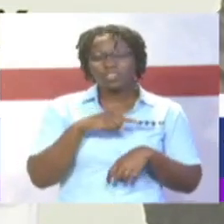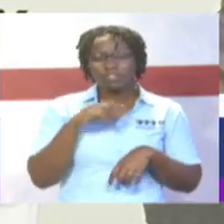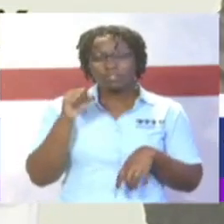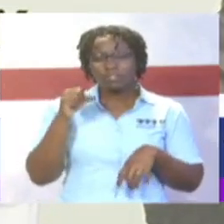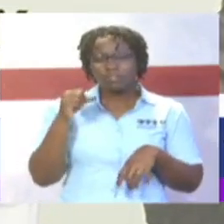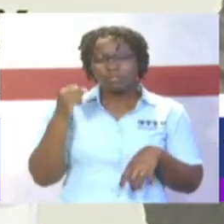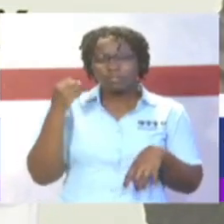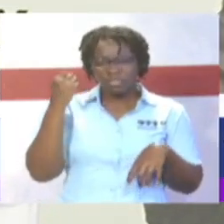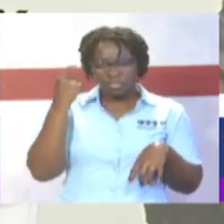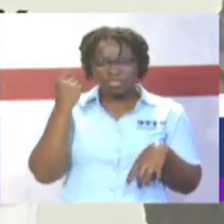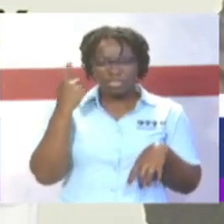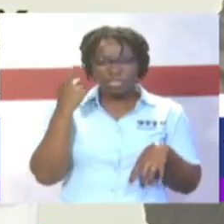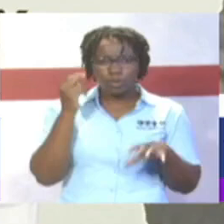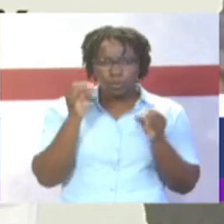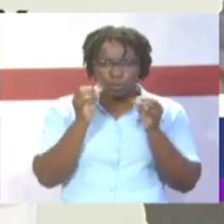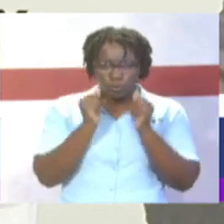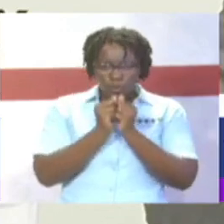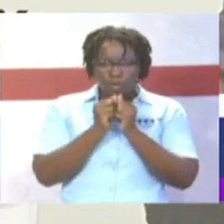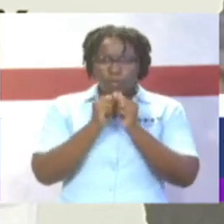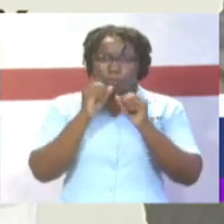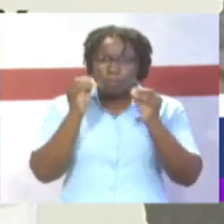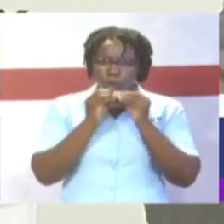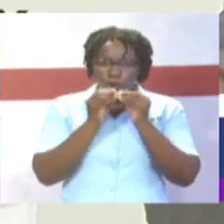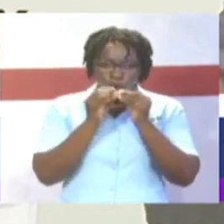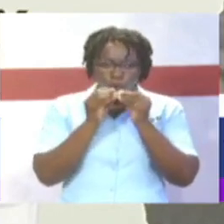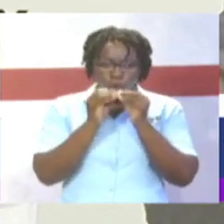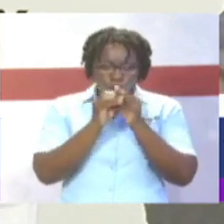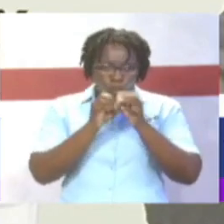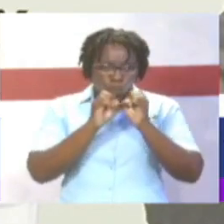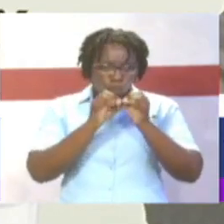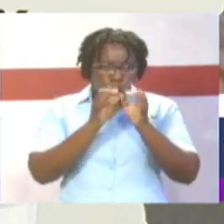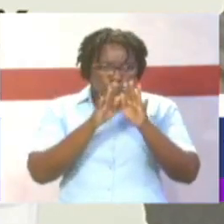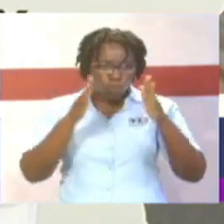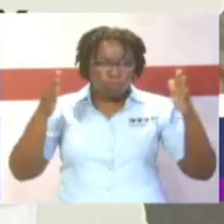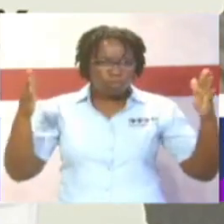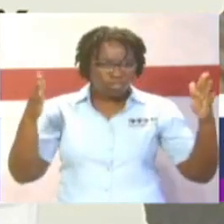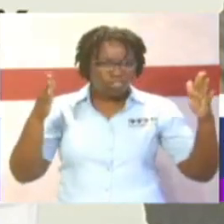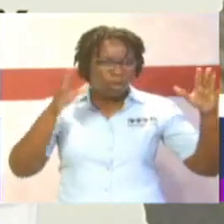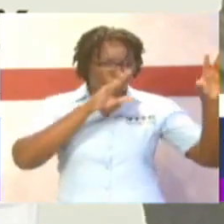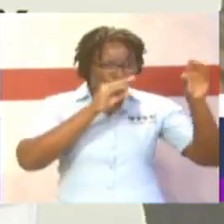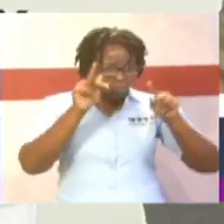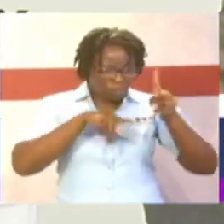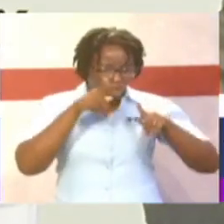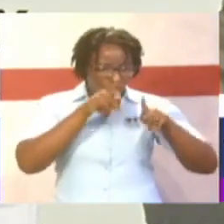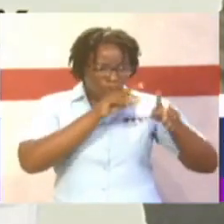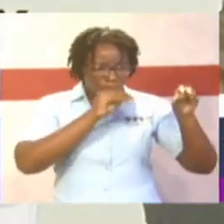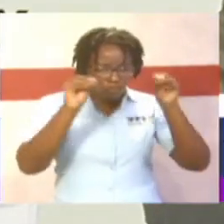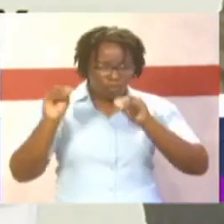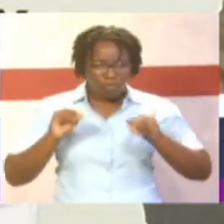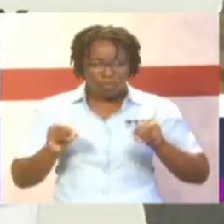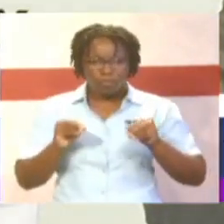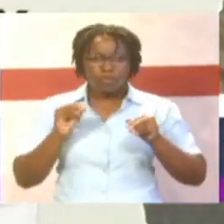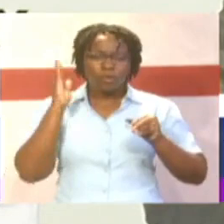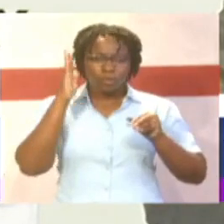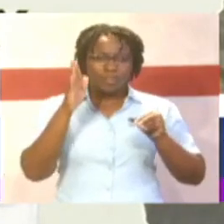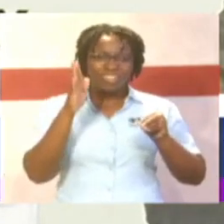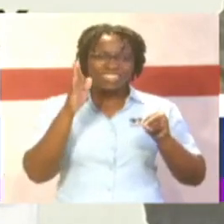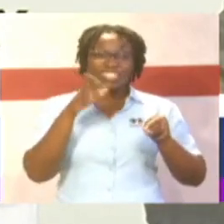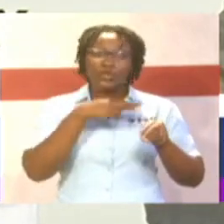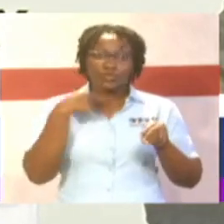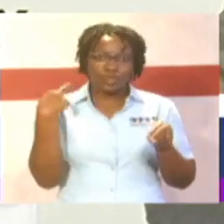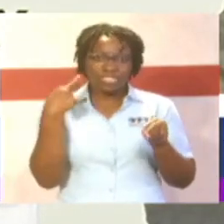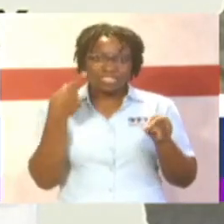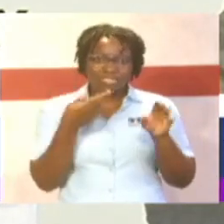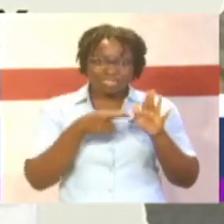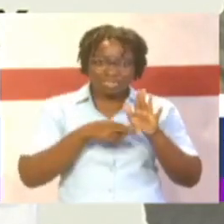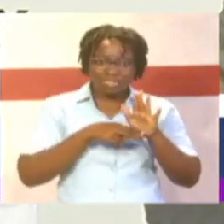is a greater risk, but we're hoping that that's going to be balanced off by more adherence and more vaccination, because that is really the only way to continue to